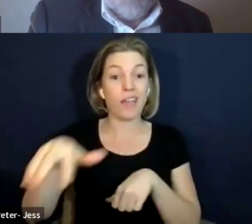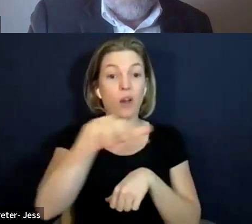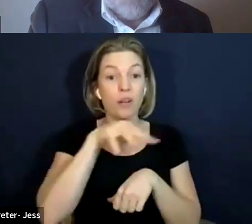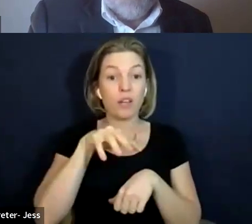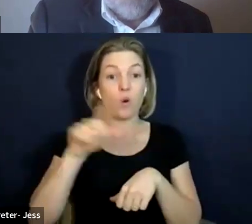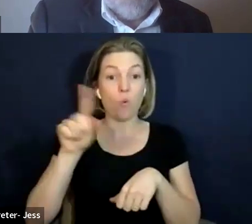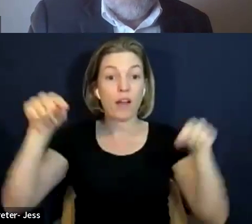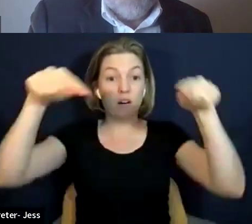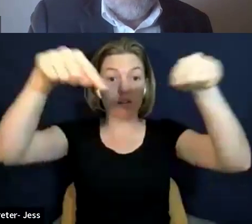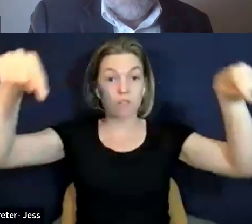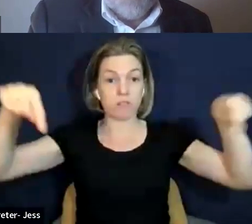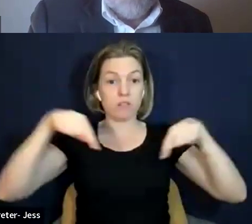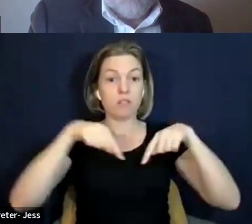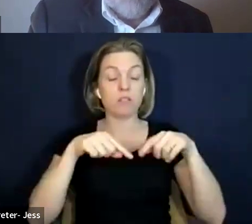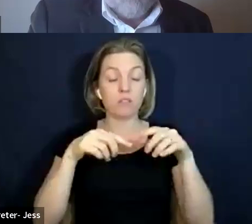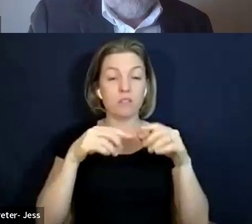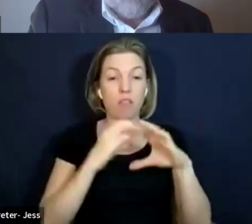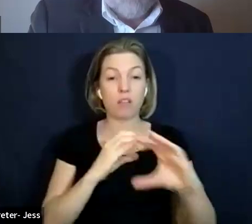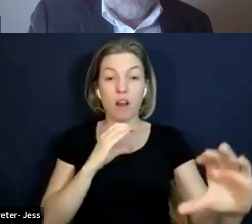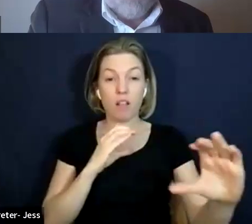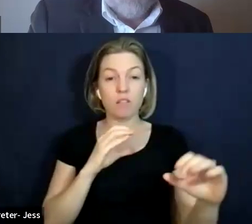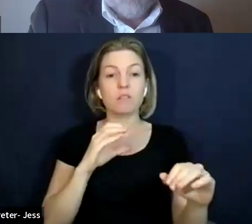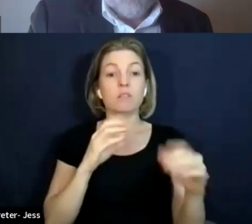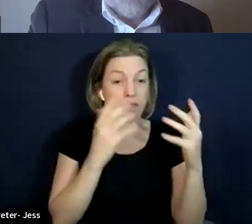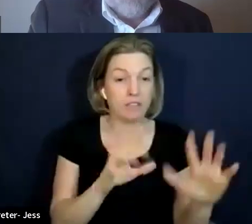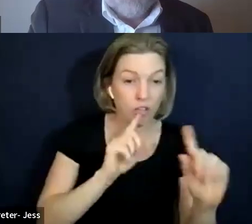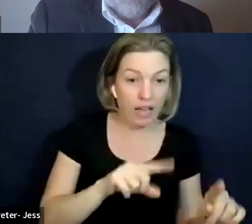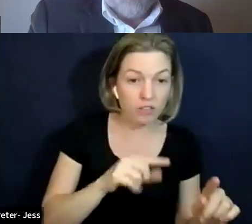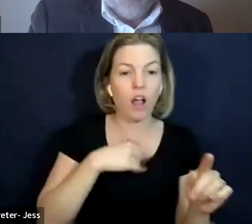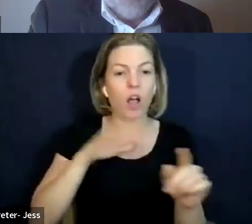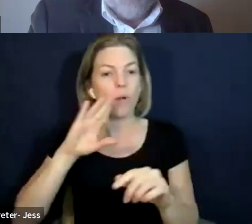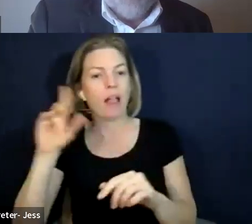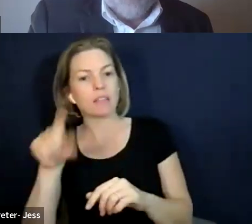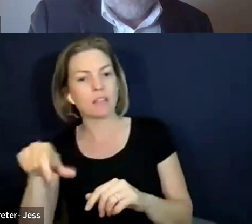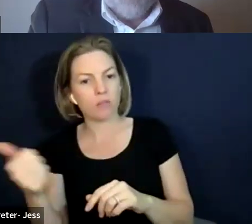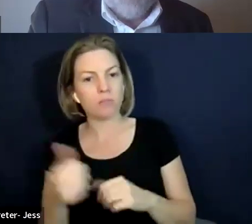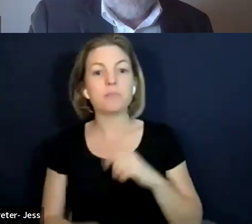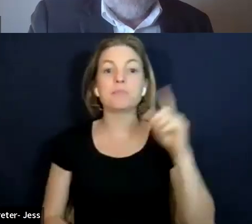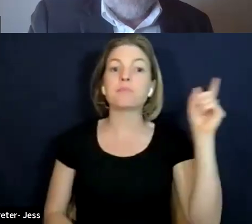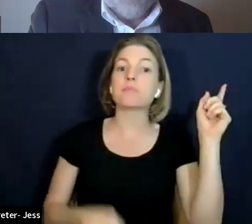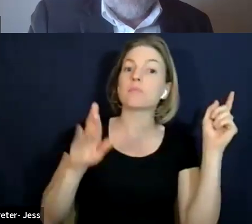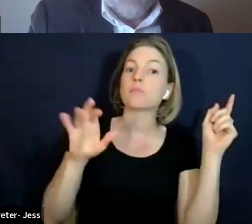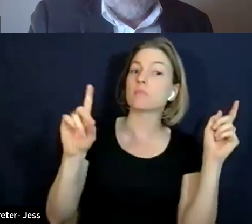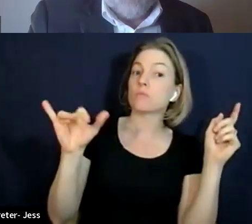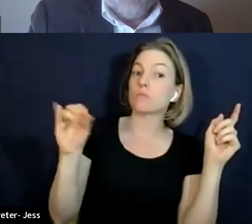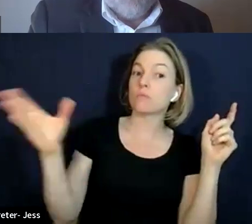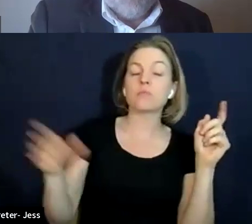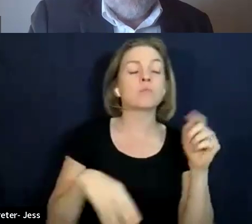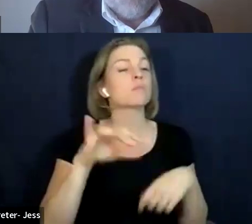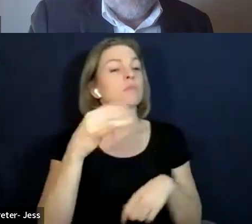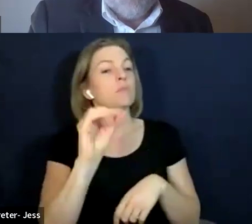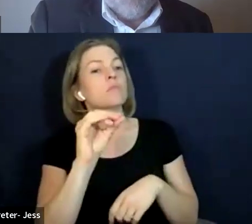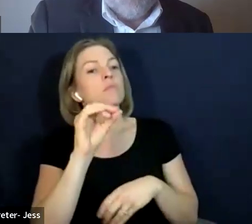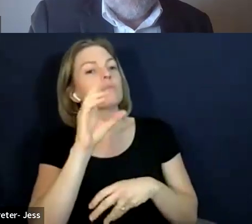footprint of the tunnel? And then I have a second question. Joe. No, it does not show